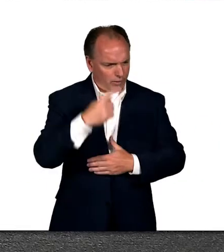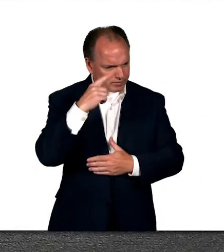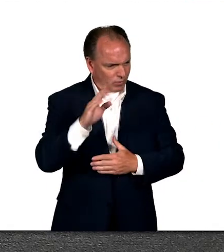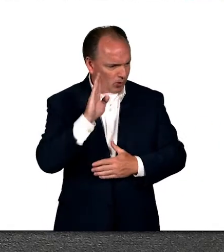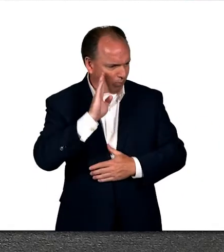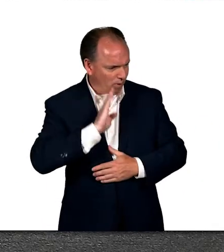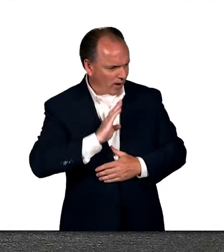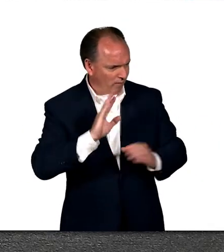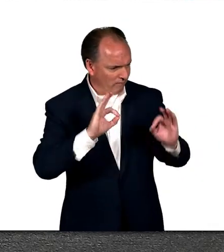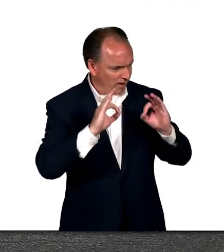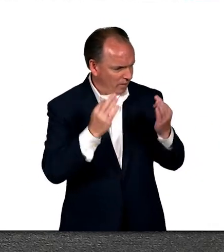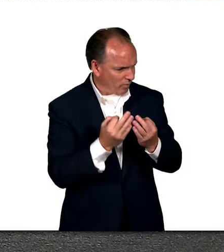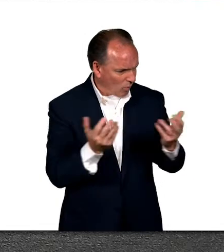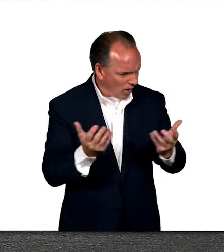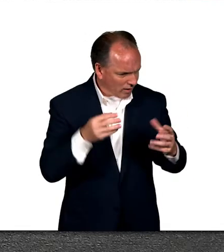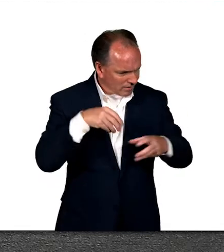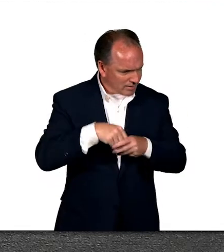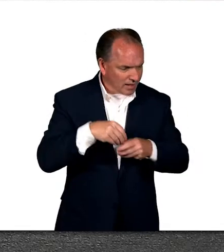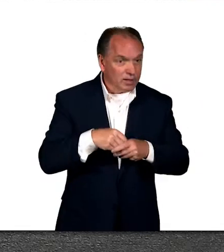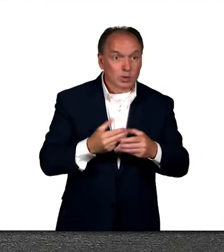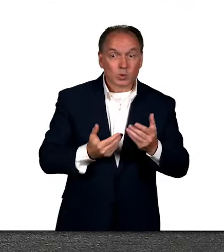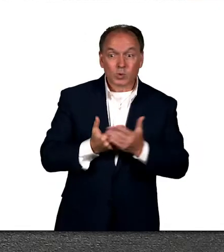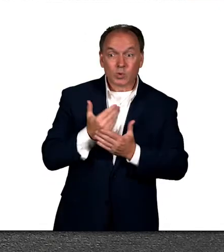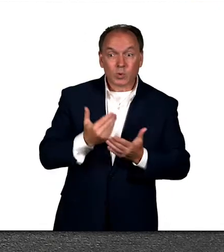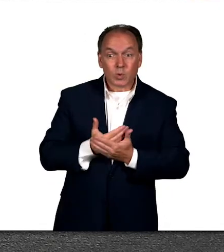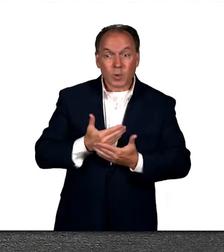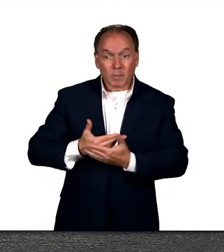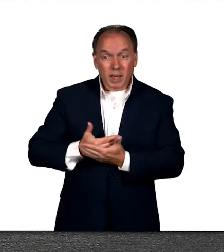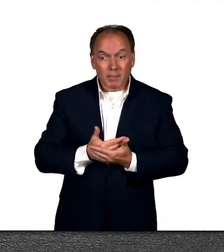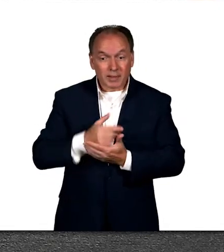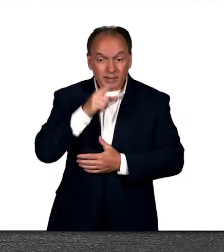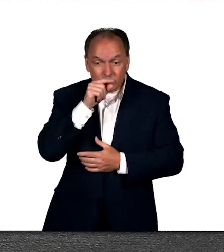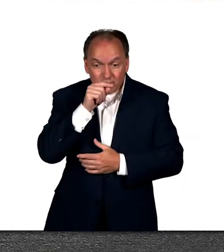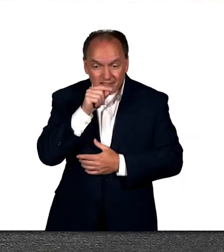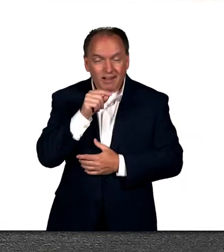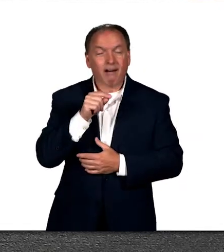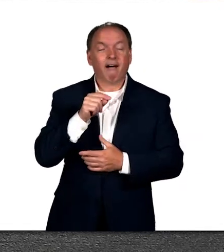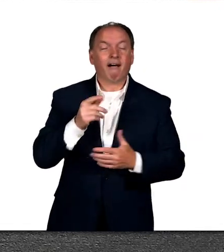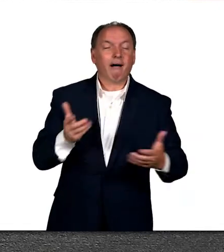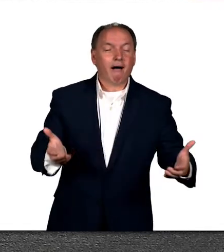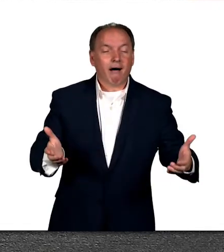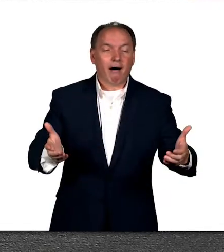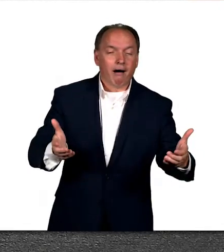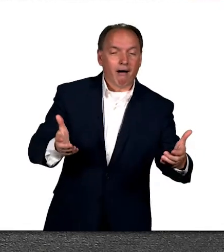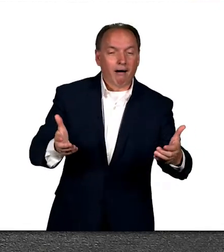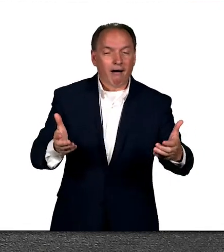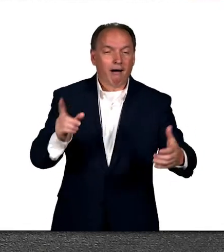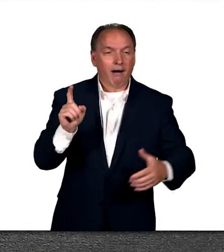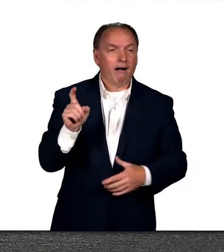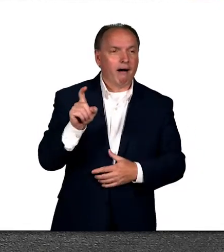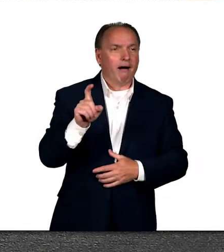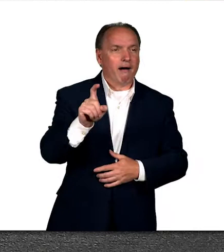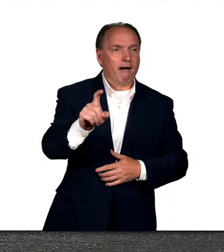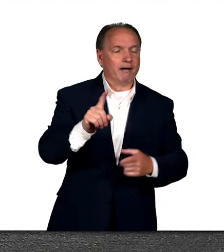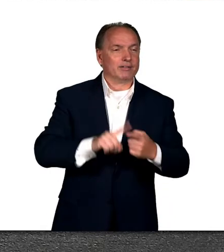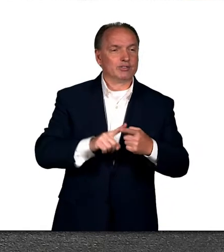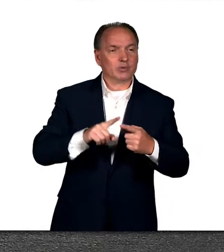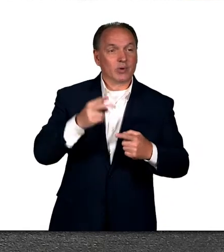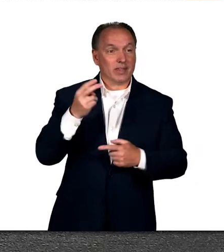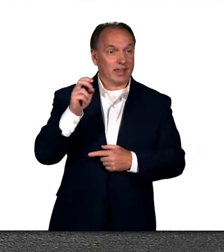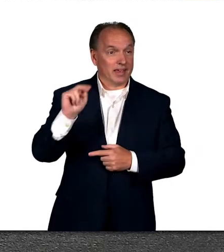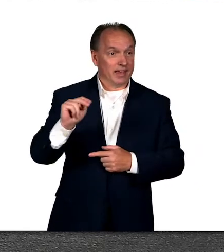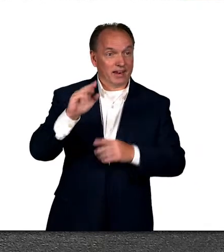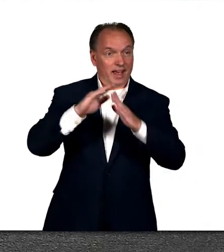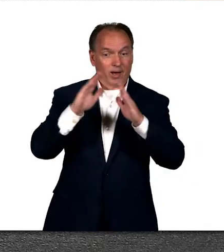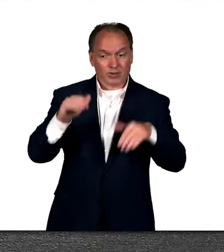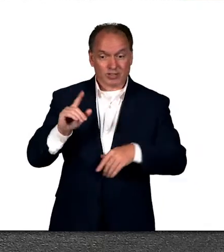Oh, what can it be? Lots of new baby chicks. Farmer Brown carries the box out to the hen house. When the